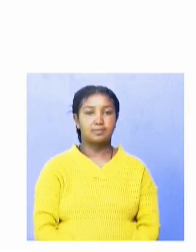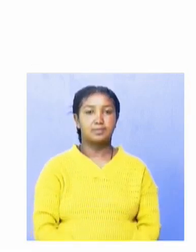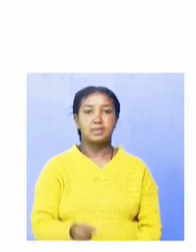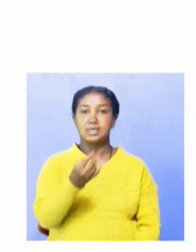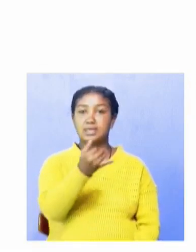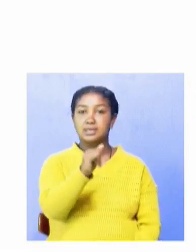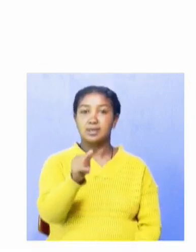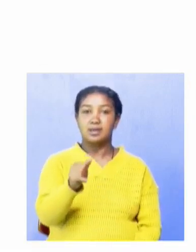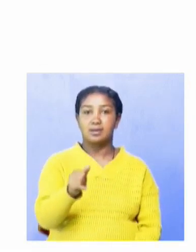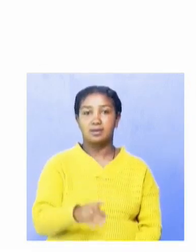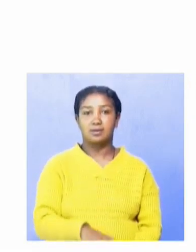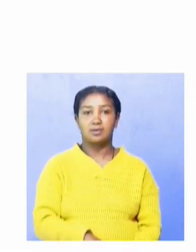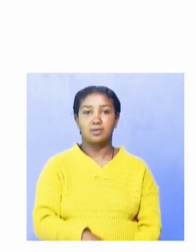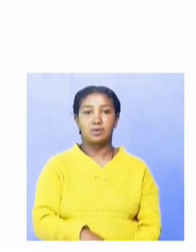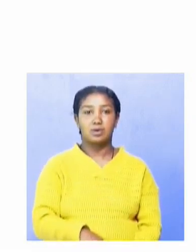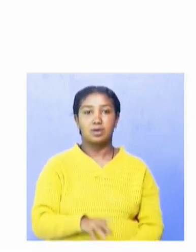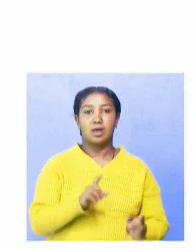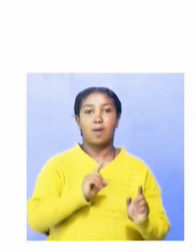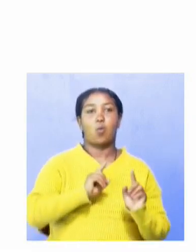went